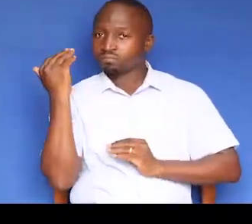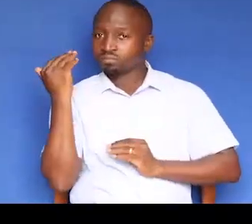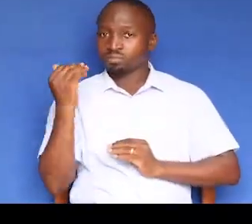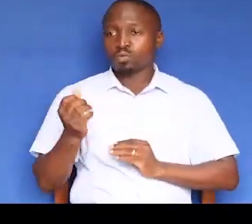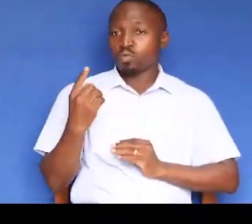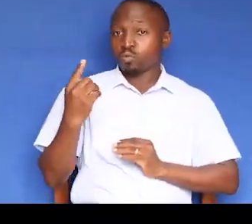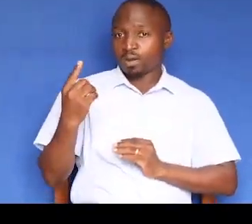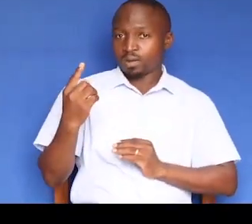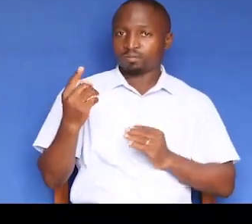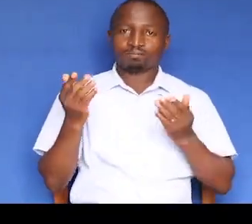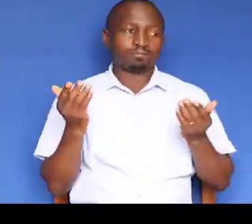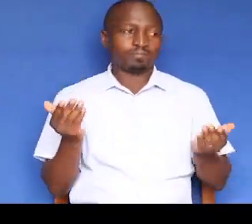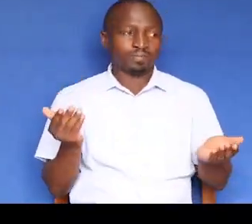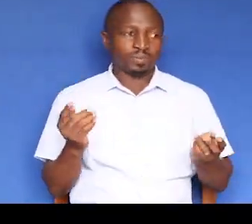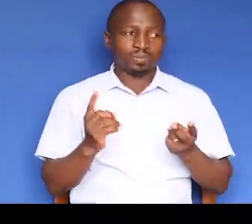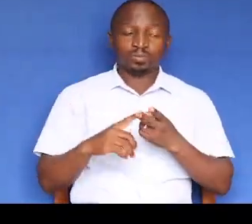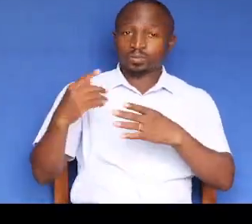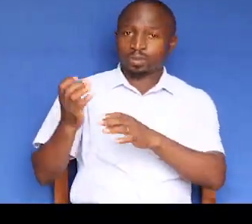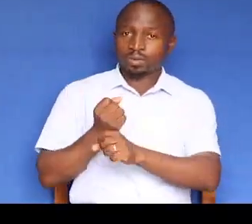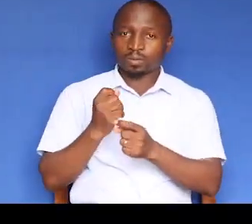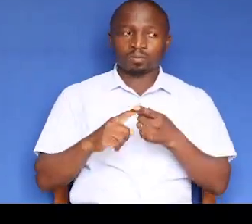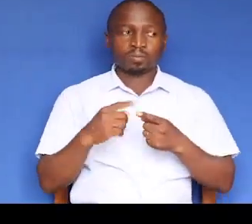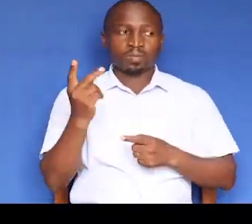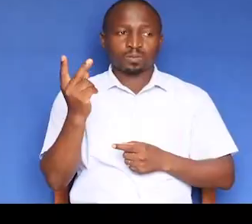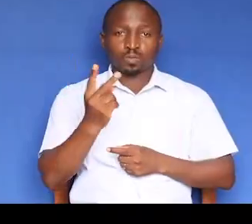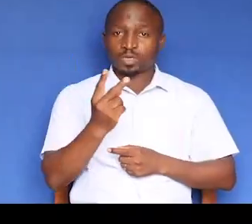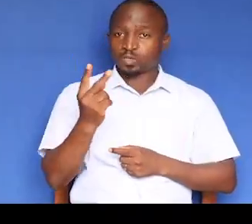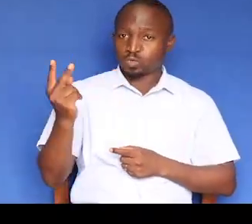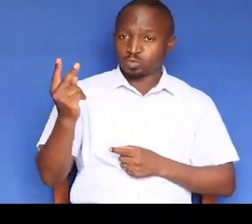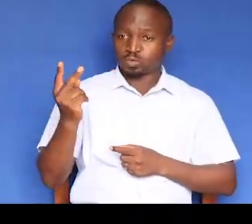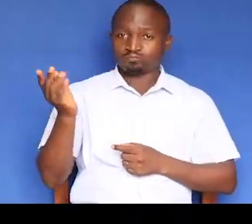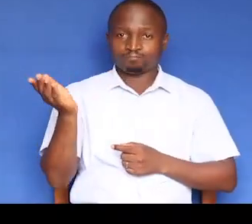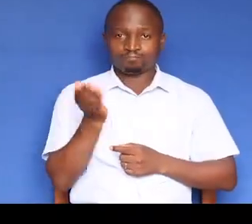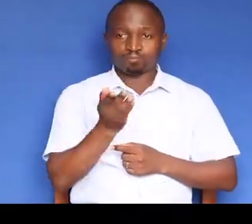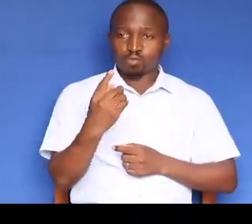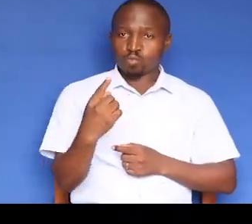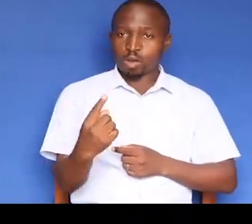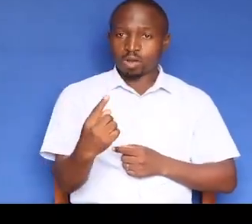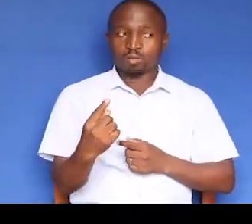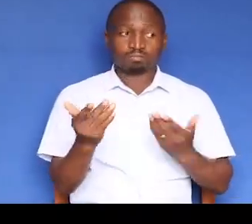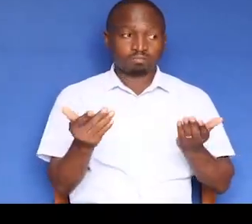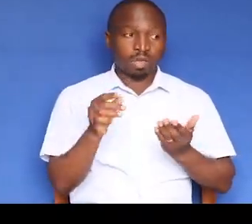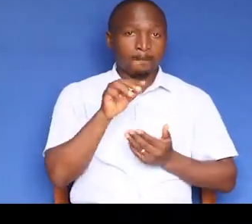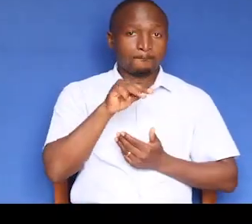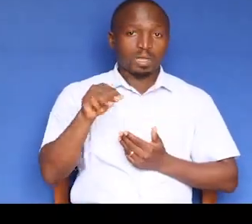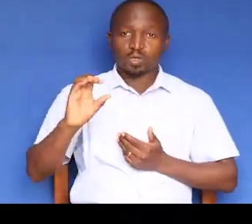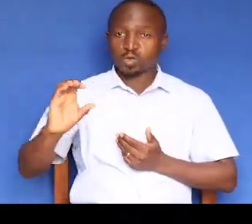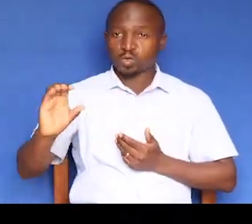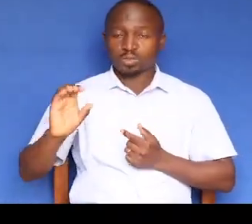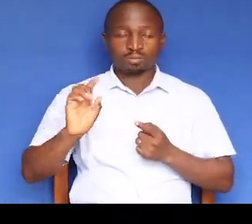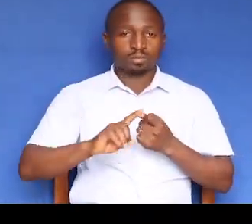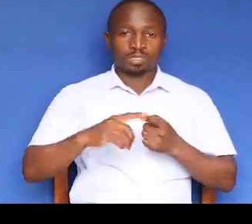which was 1. So here we get 22 over 1. Marginal cost